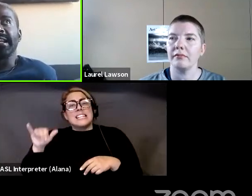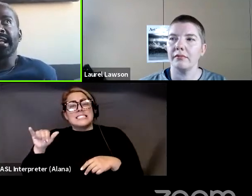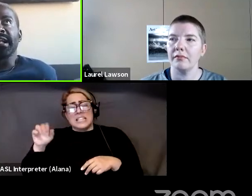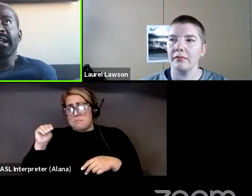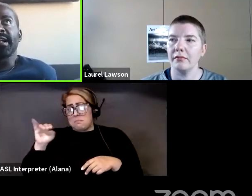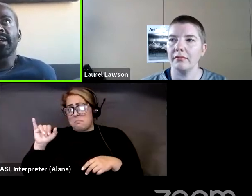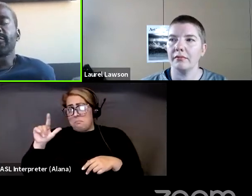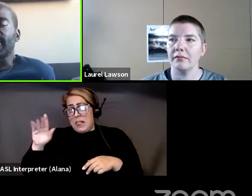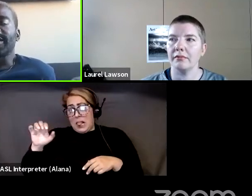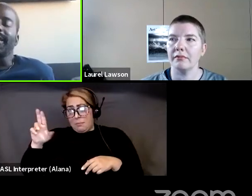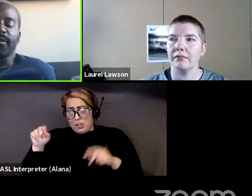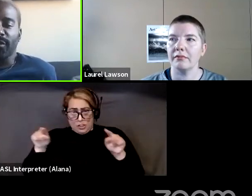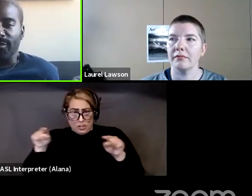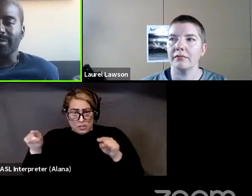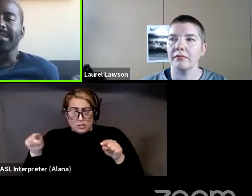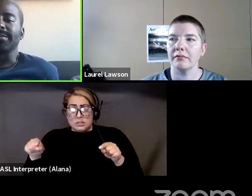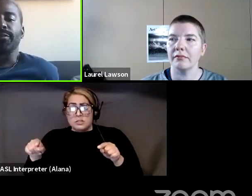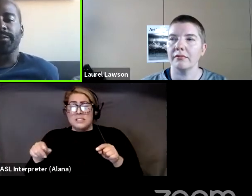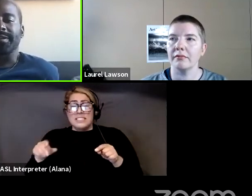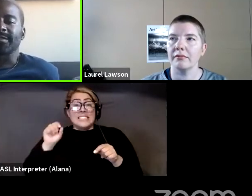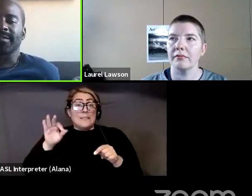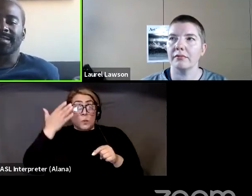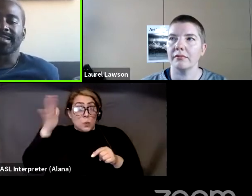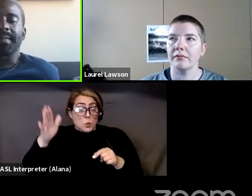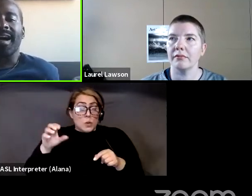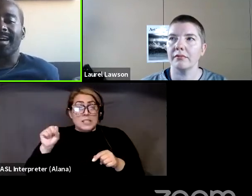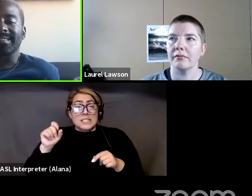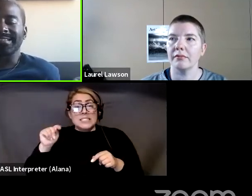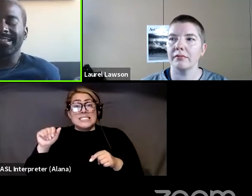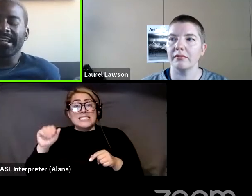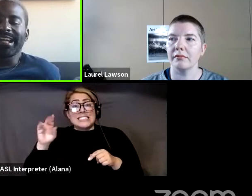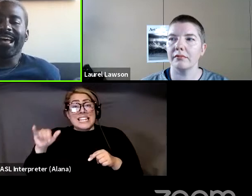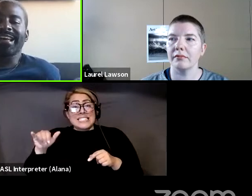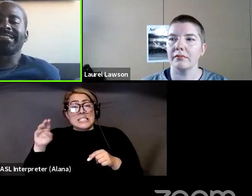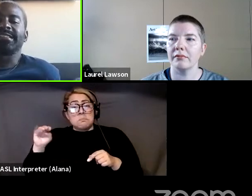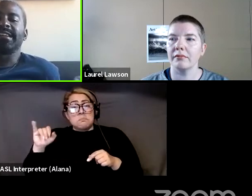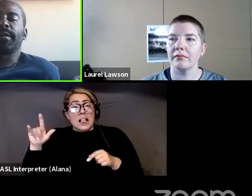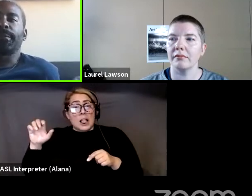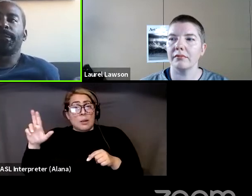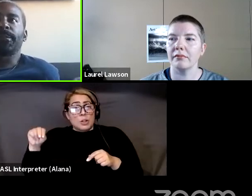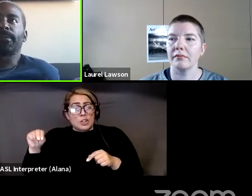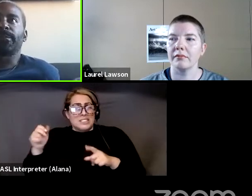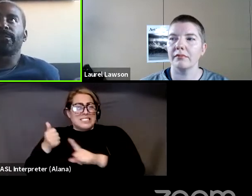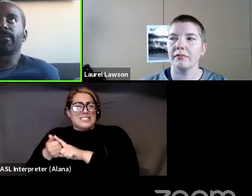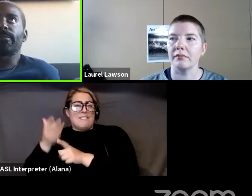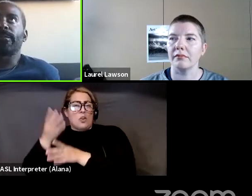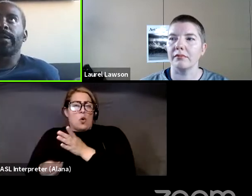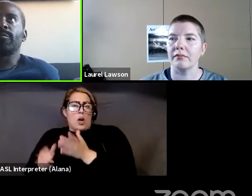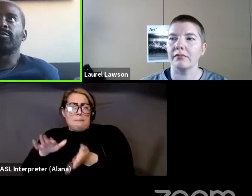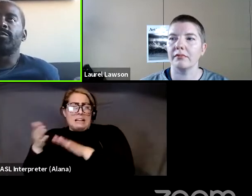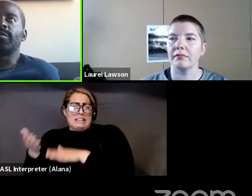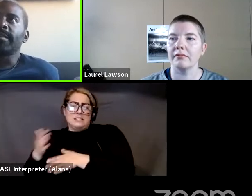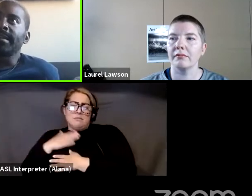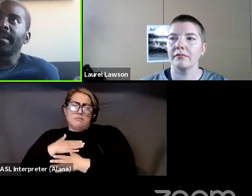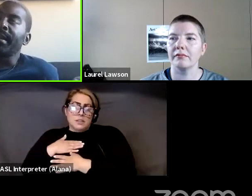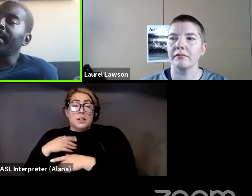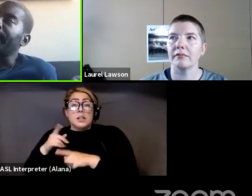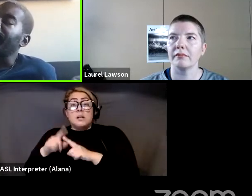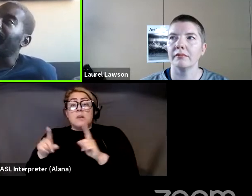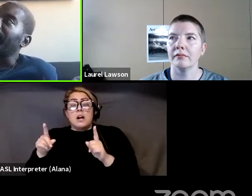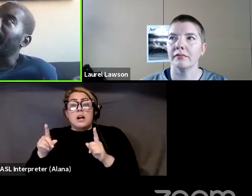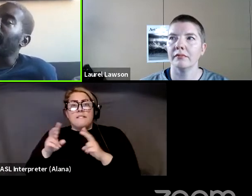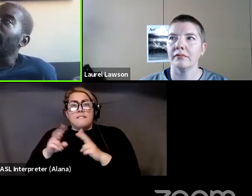And if you don't know, Stacey Milburn has since passed, and it was